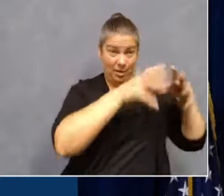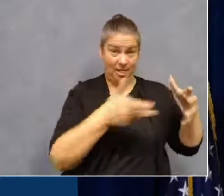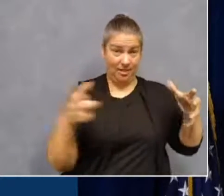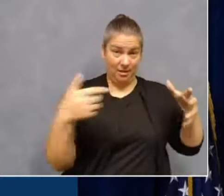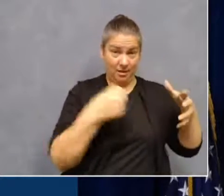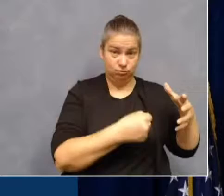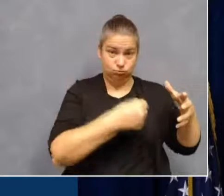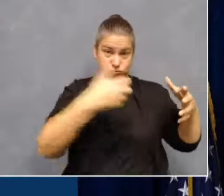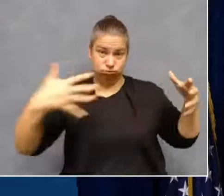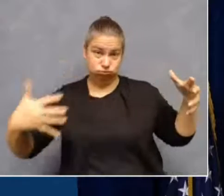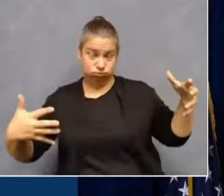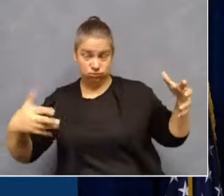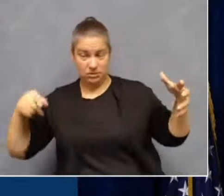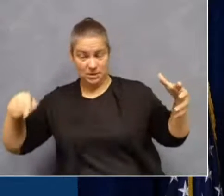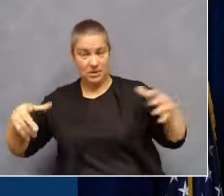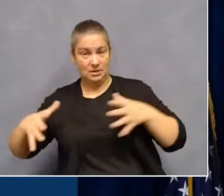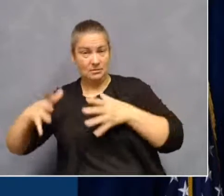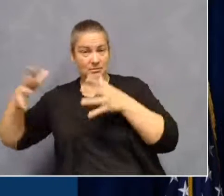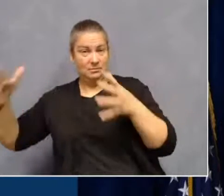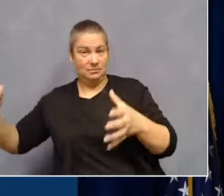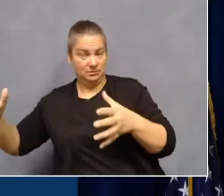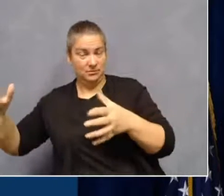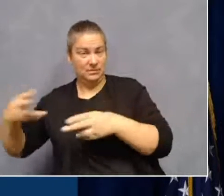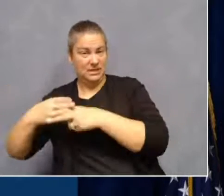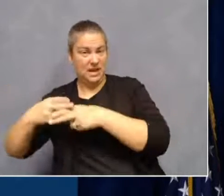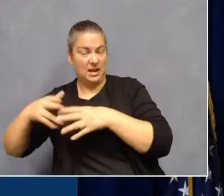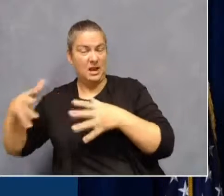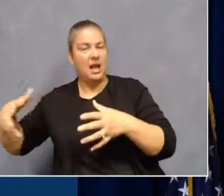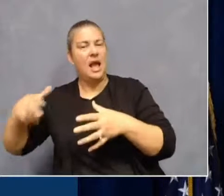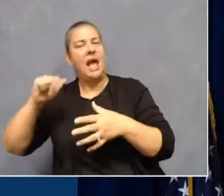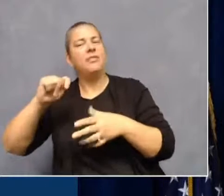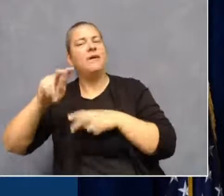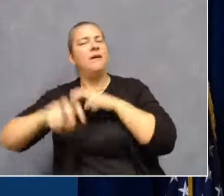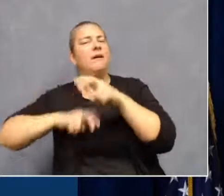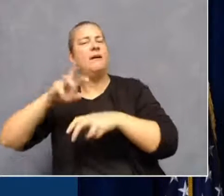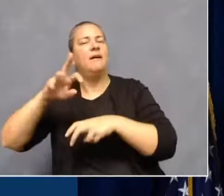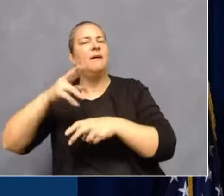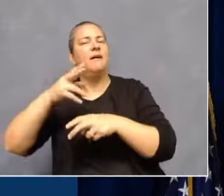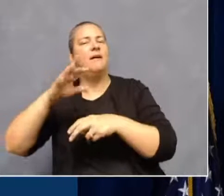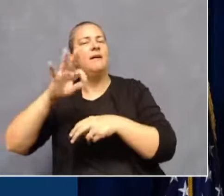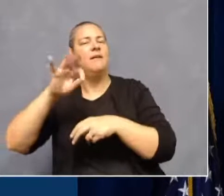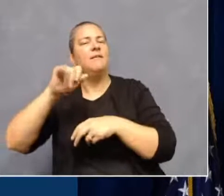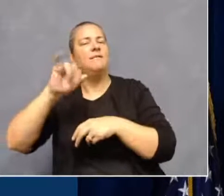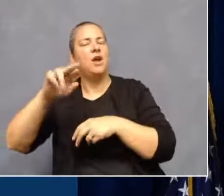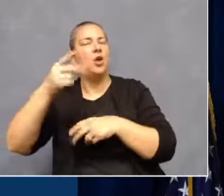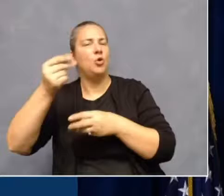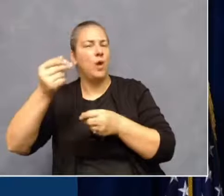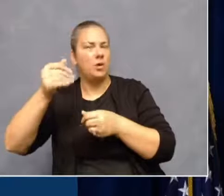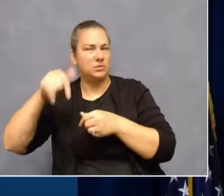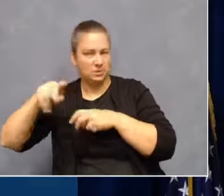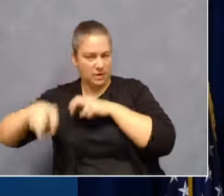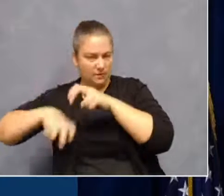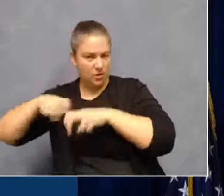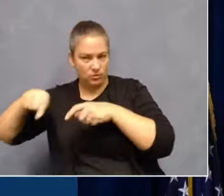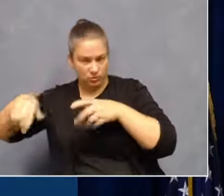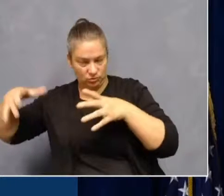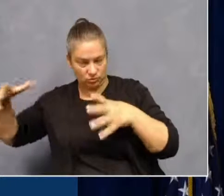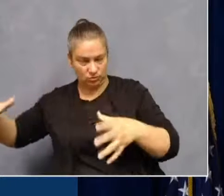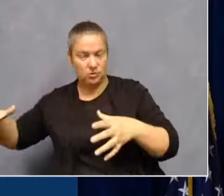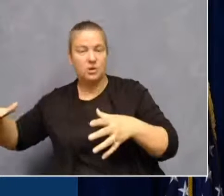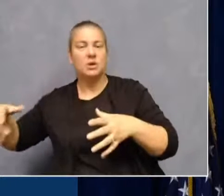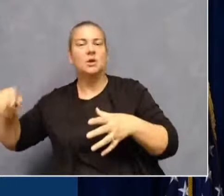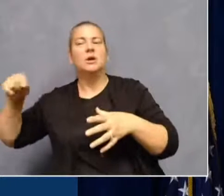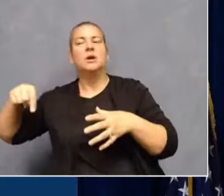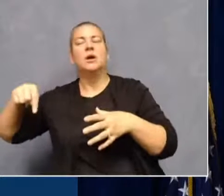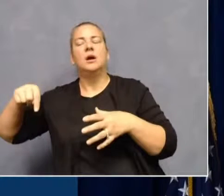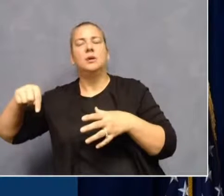stored first out at the fairgrounds, and then depending on how numbers go, back in the warehouse of